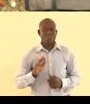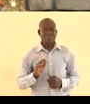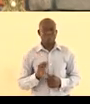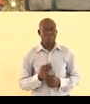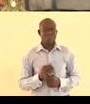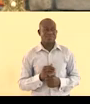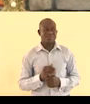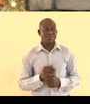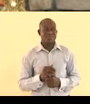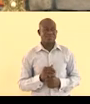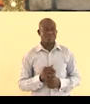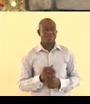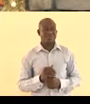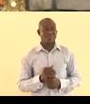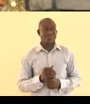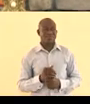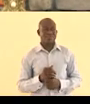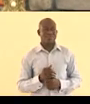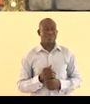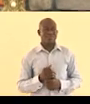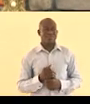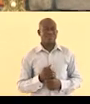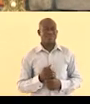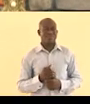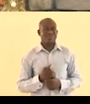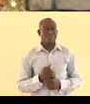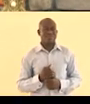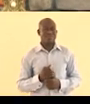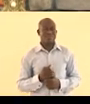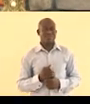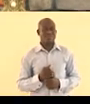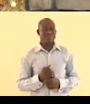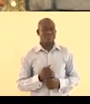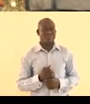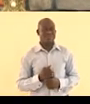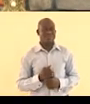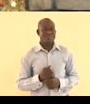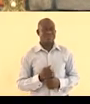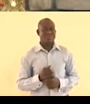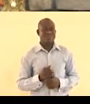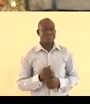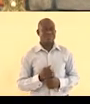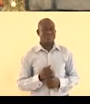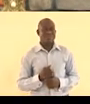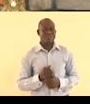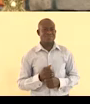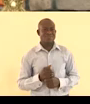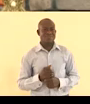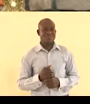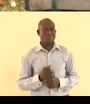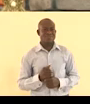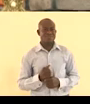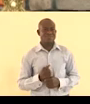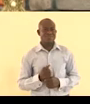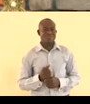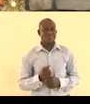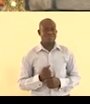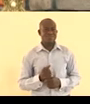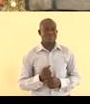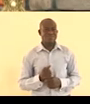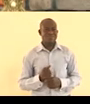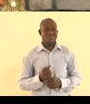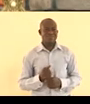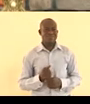I was speaking with a discussion with Father Anthony Akinwale, and he said, I am a